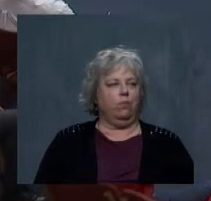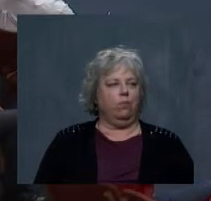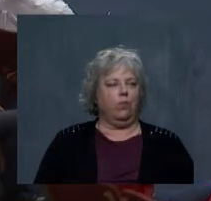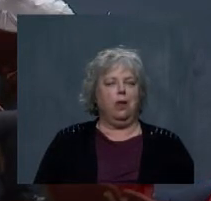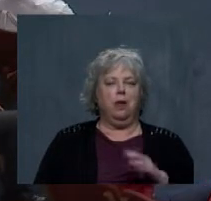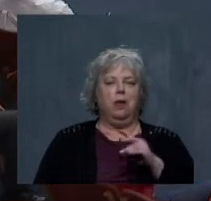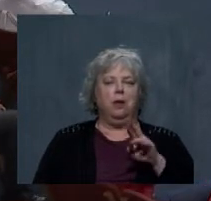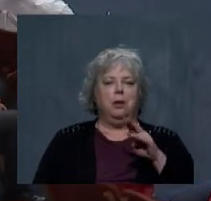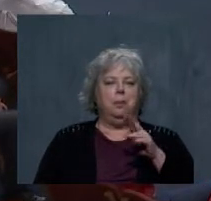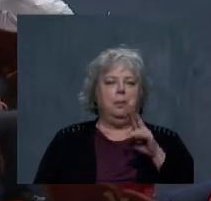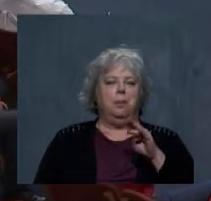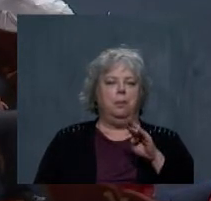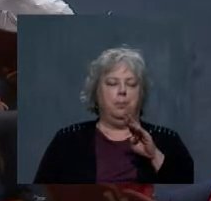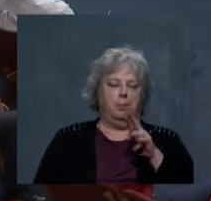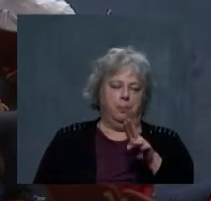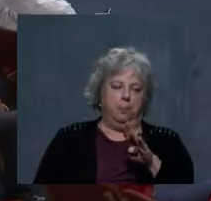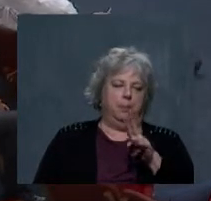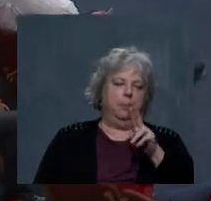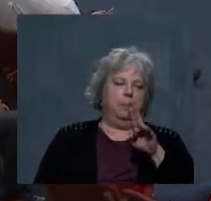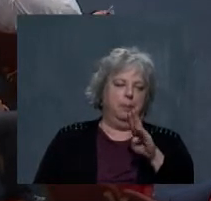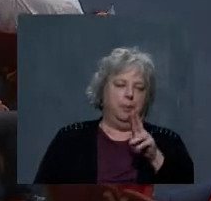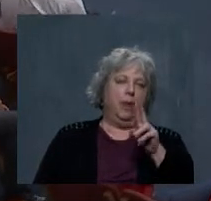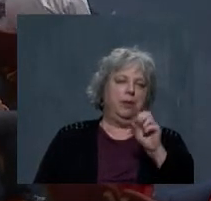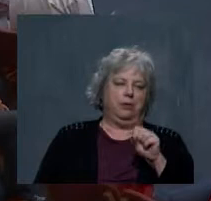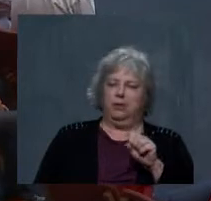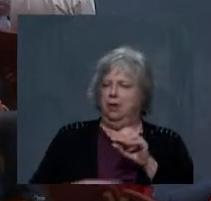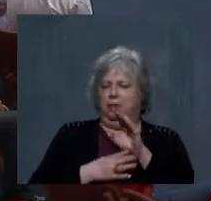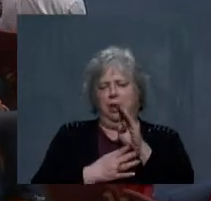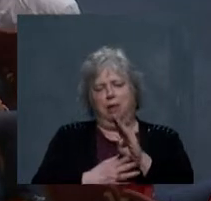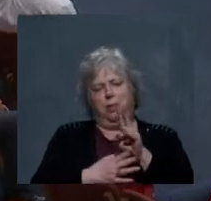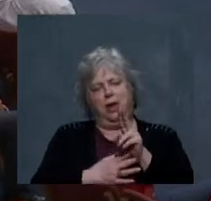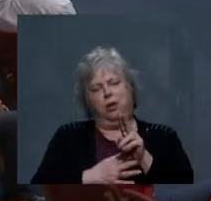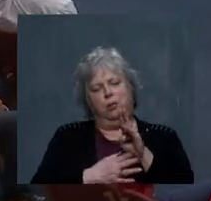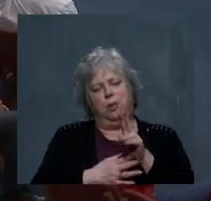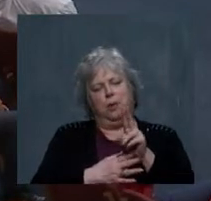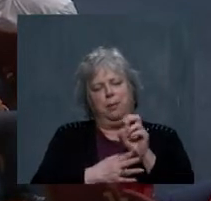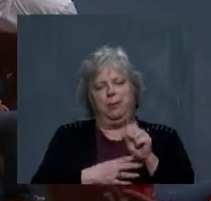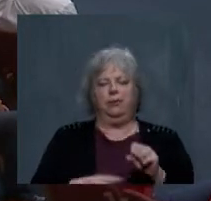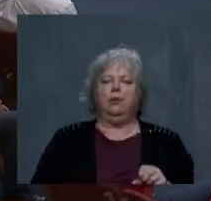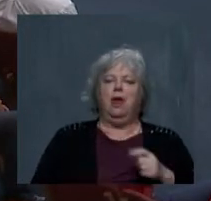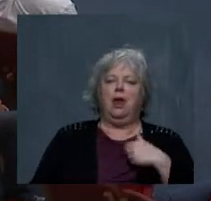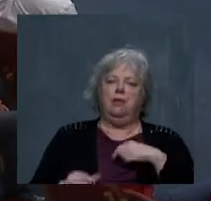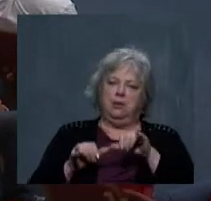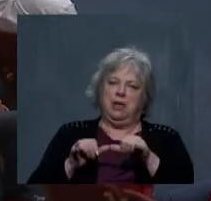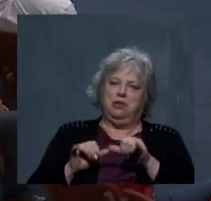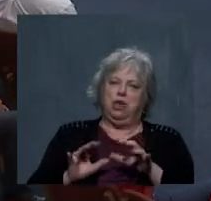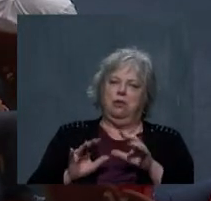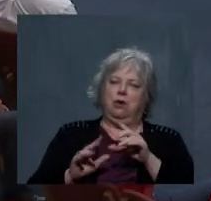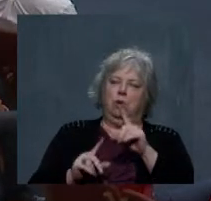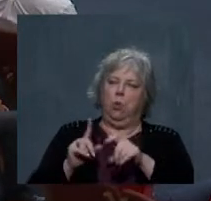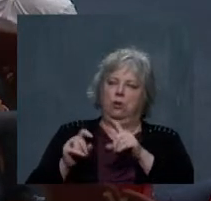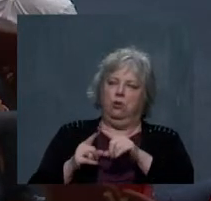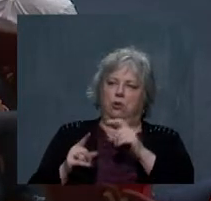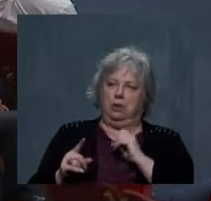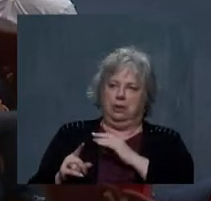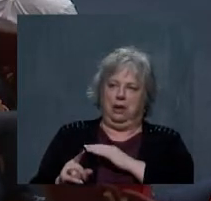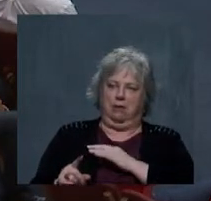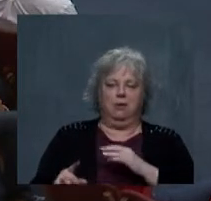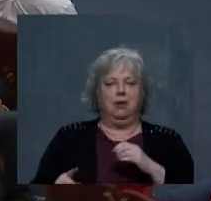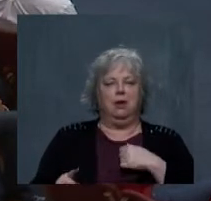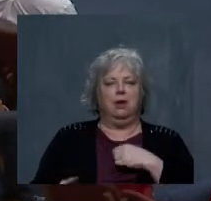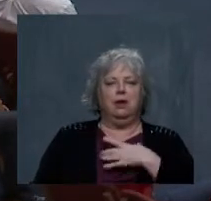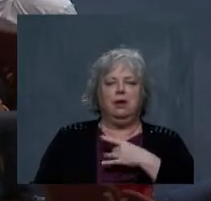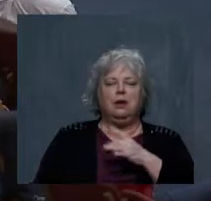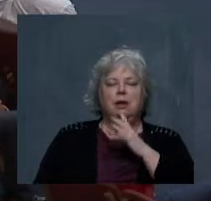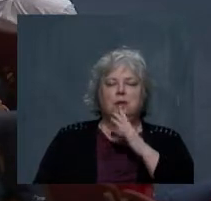Mr. Bobas. Yes, I have a few questions for staff, probably engineering type questions, so if you all are ready. But I'd